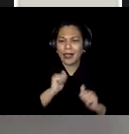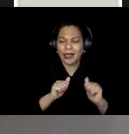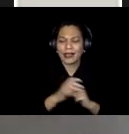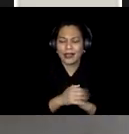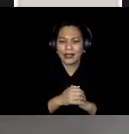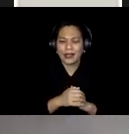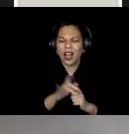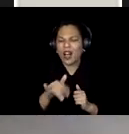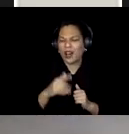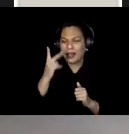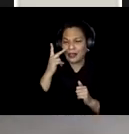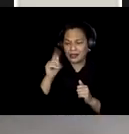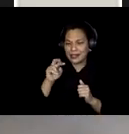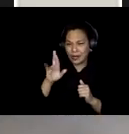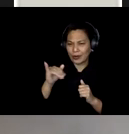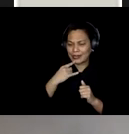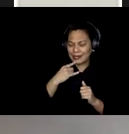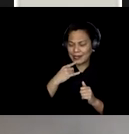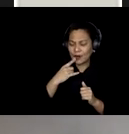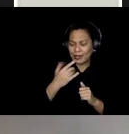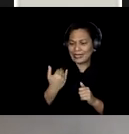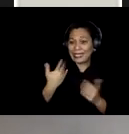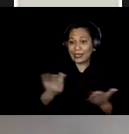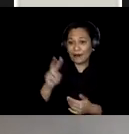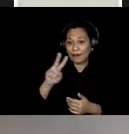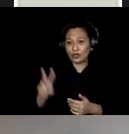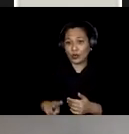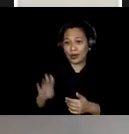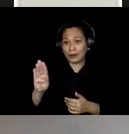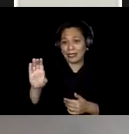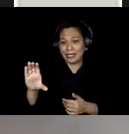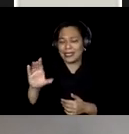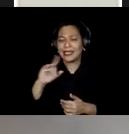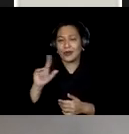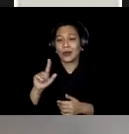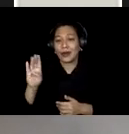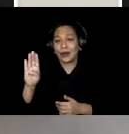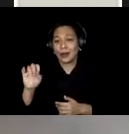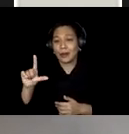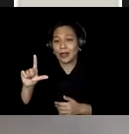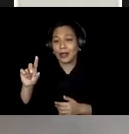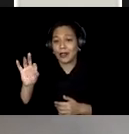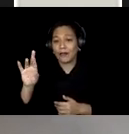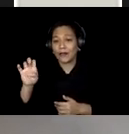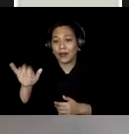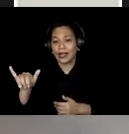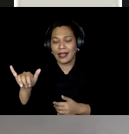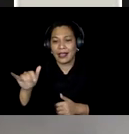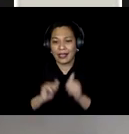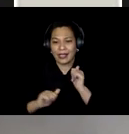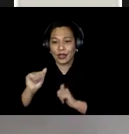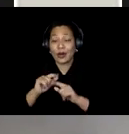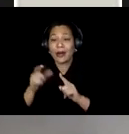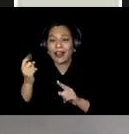from a couple of years ago. It was actually here in Victoria, BC at the Belfry Theater, but it was a Toronto